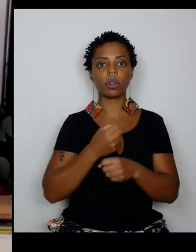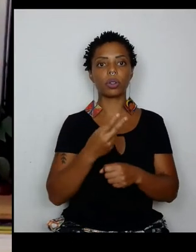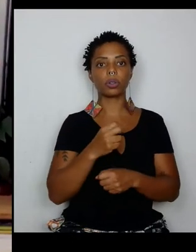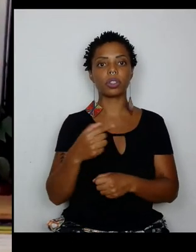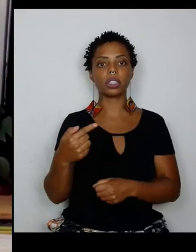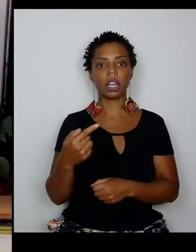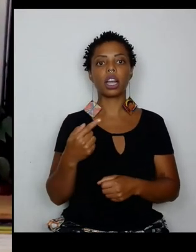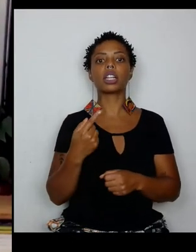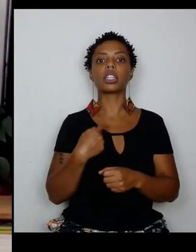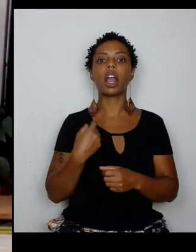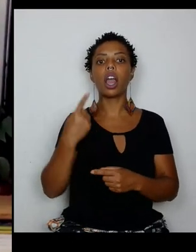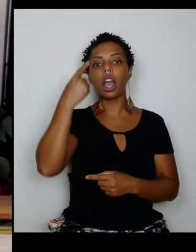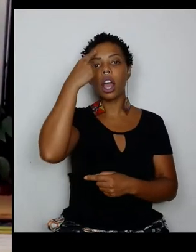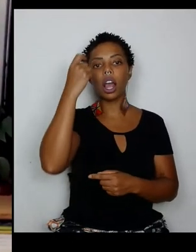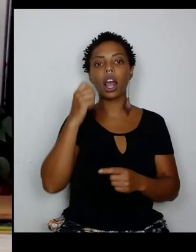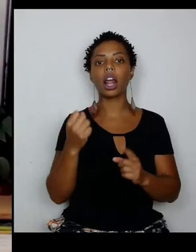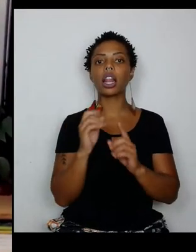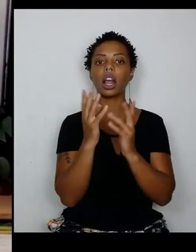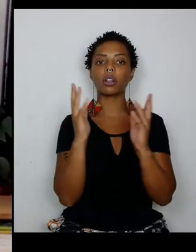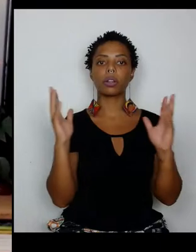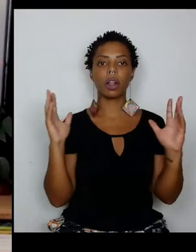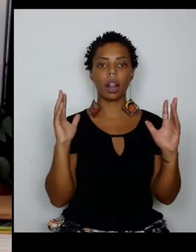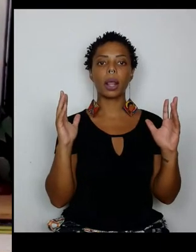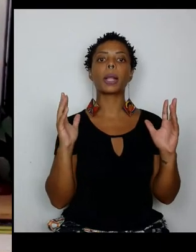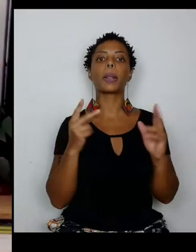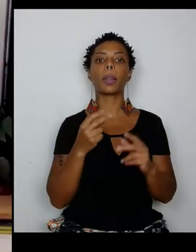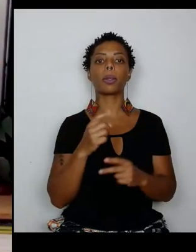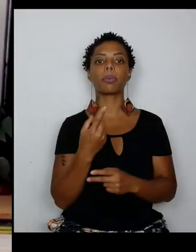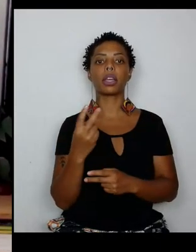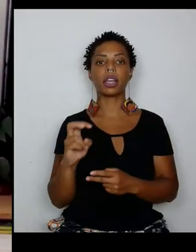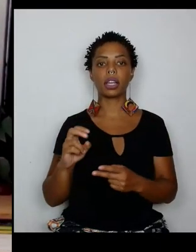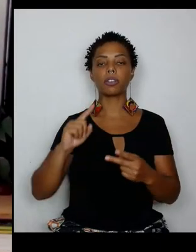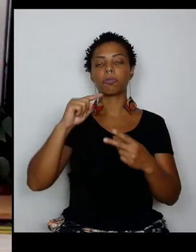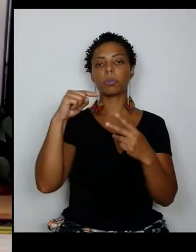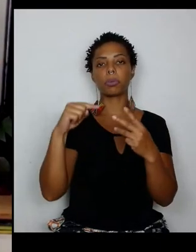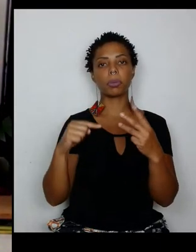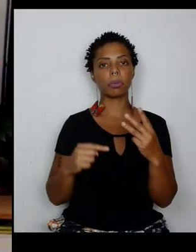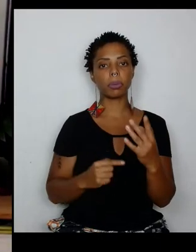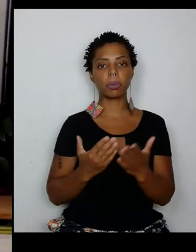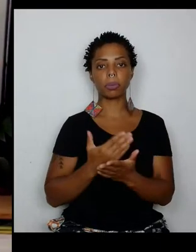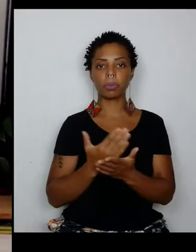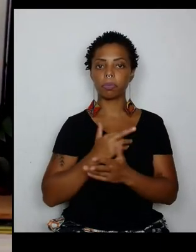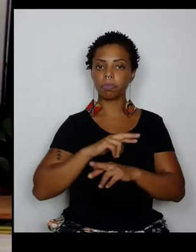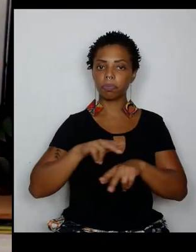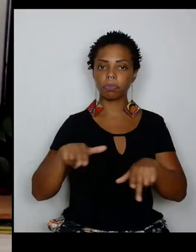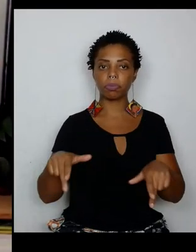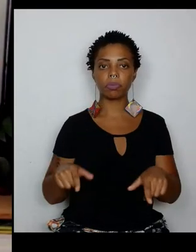nature art in the making of animal rights this mckinsey within blake and the published